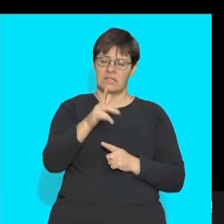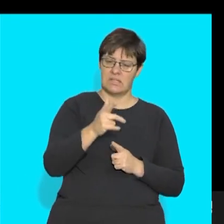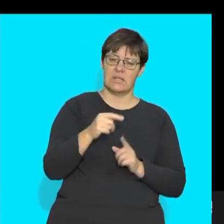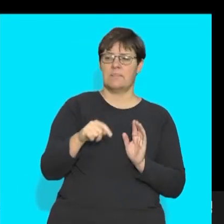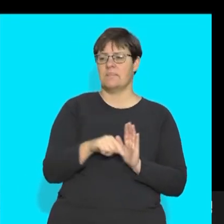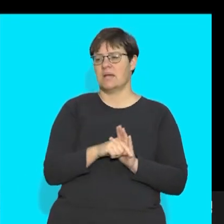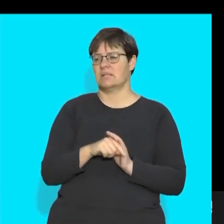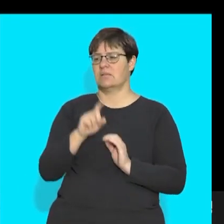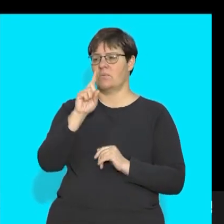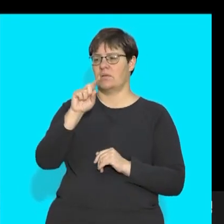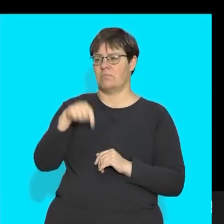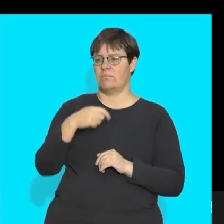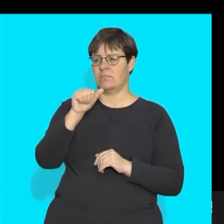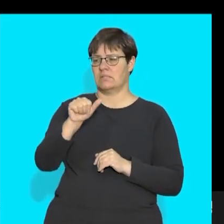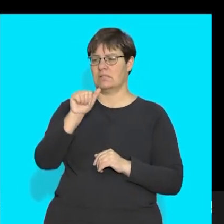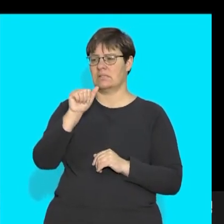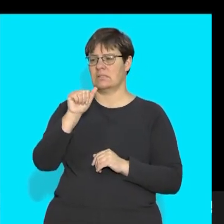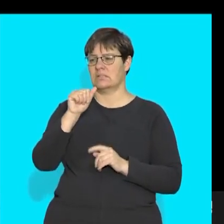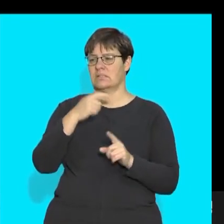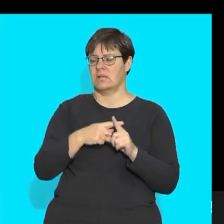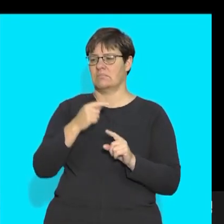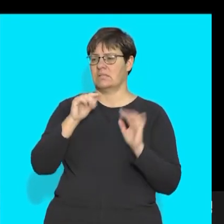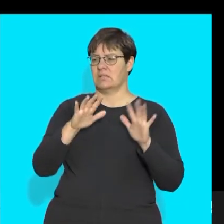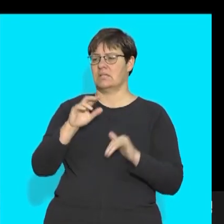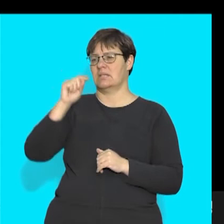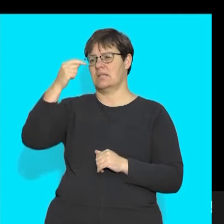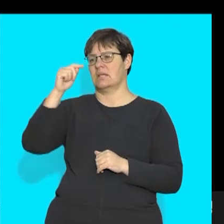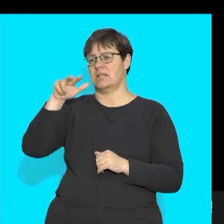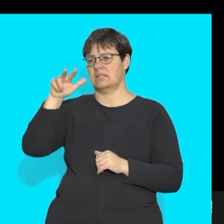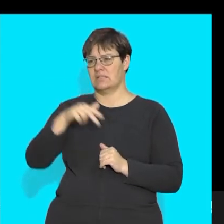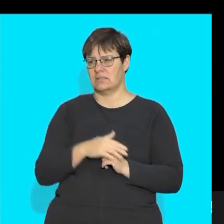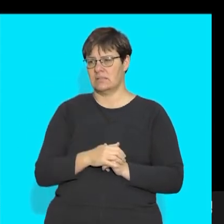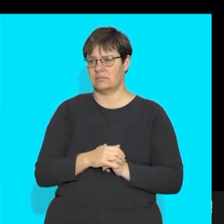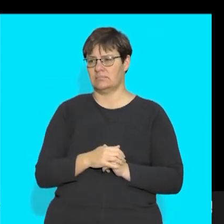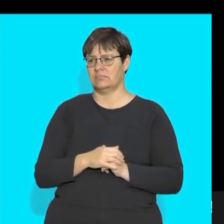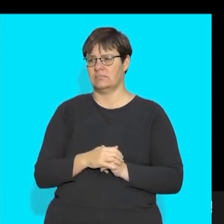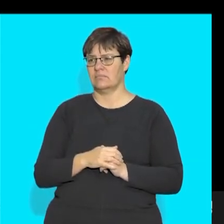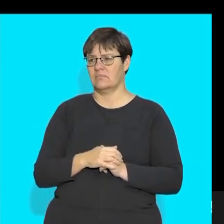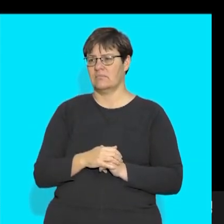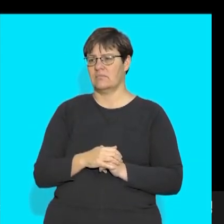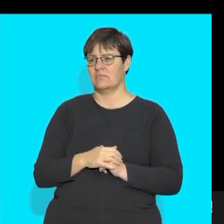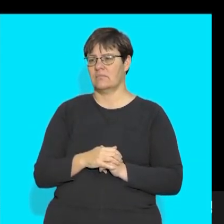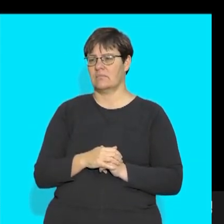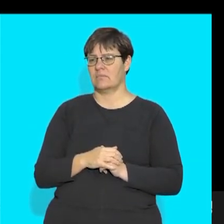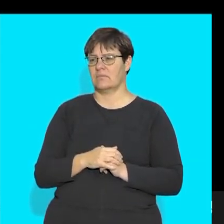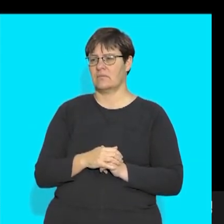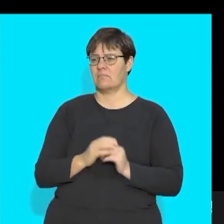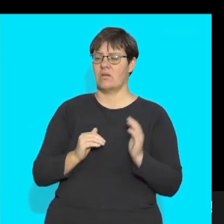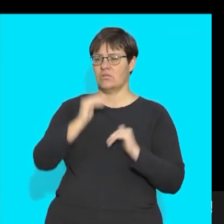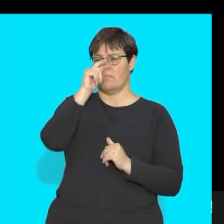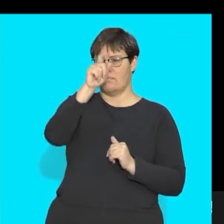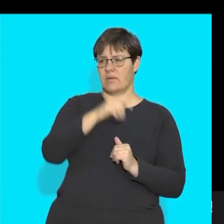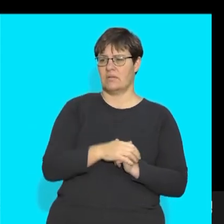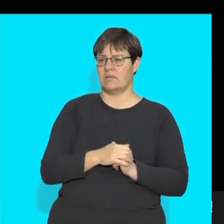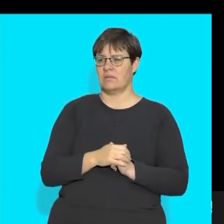minus 1.6 to the minus 18. That's the top part of my